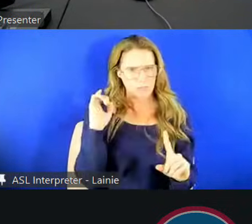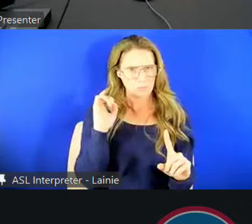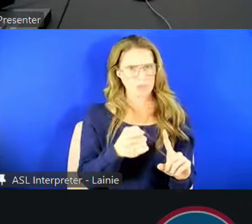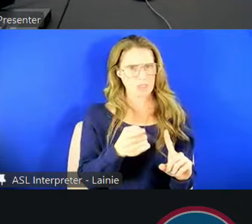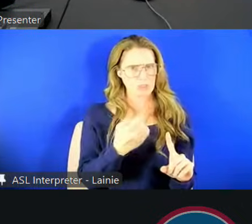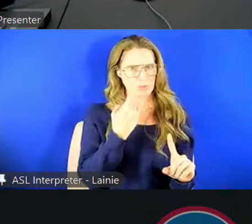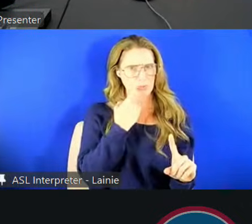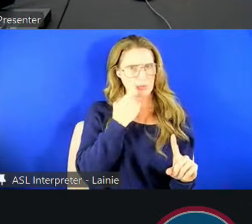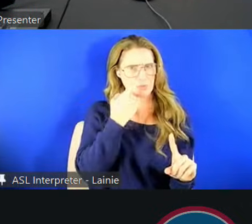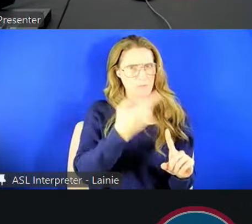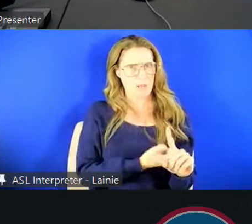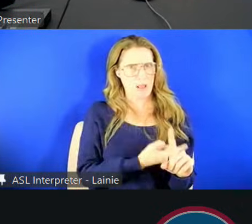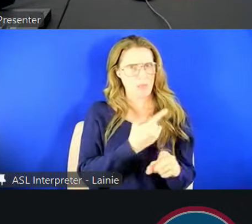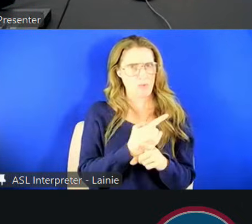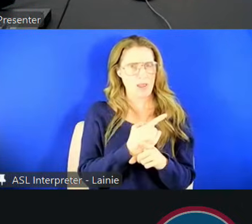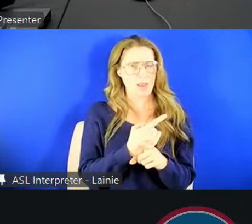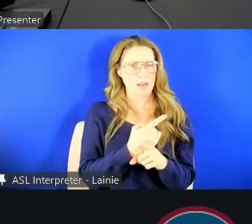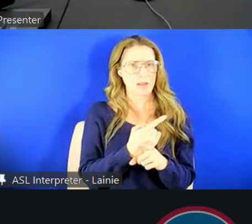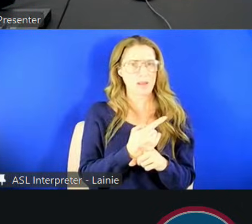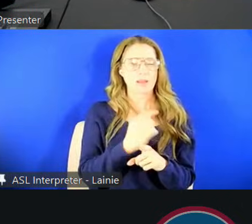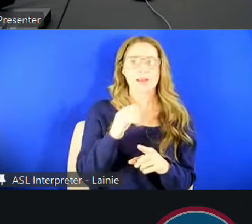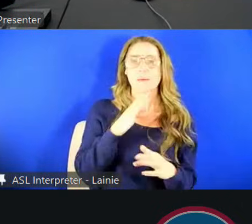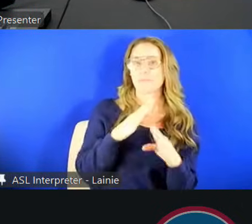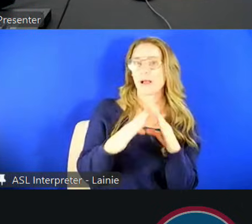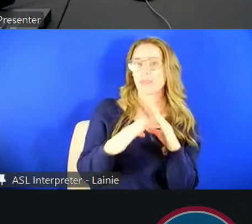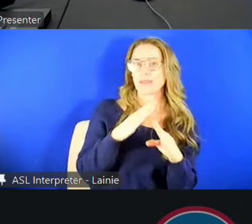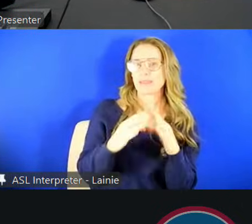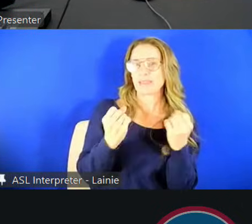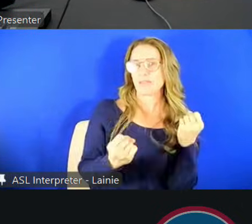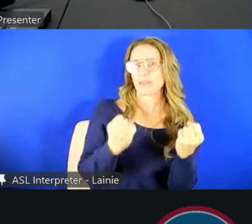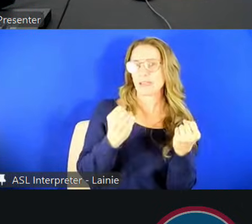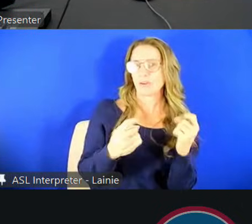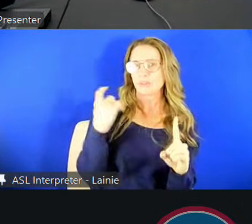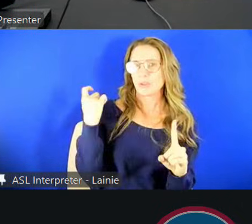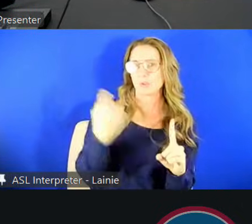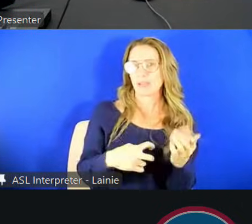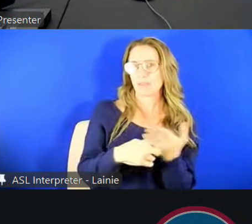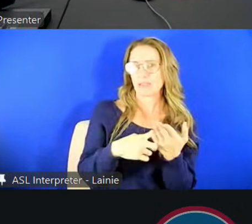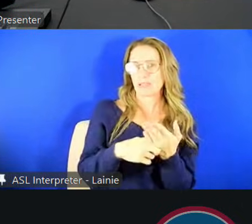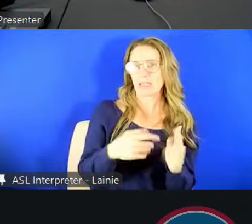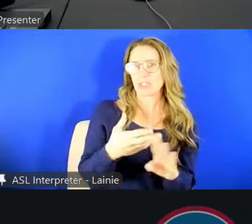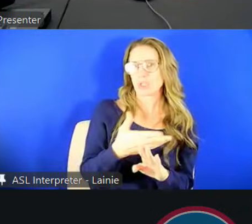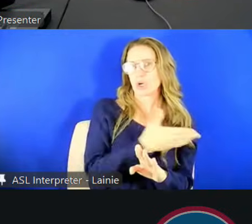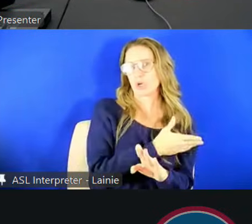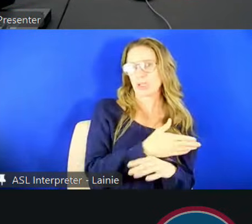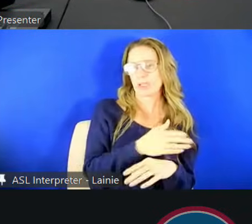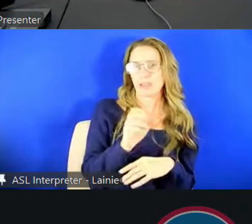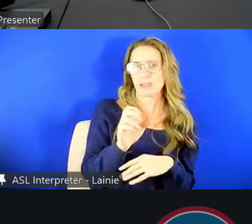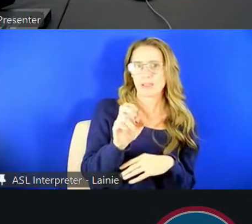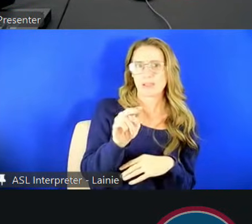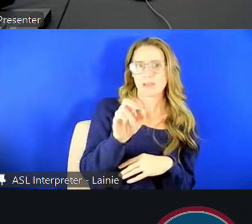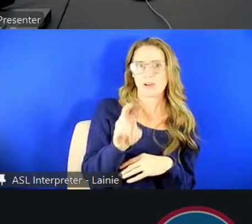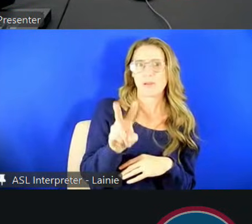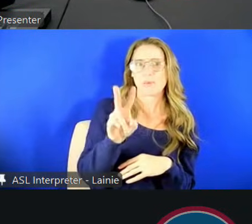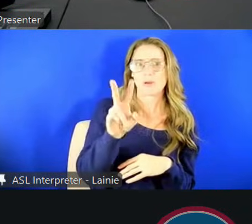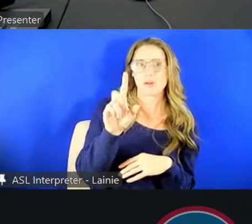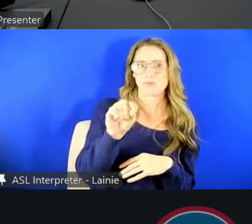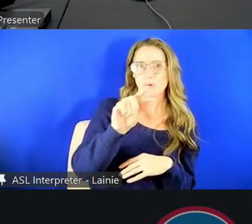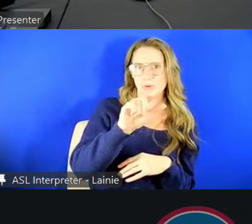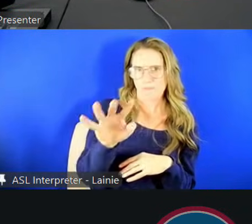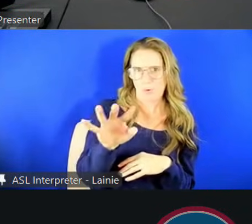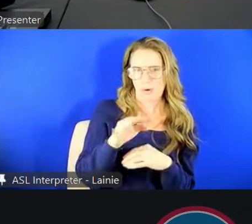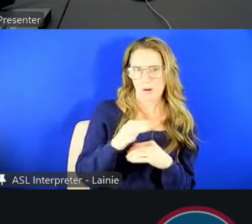first ticket? Right, but the city vehicles were issuing tickets earlier. Yeah. So it was November 2024. It was. Oh, I